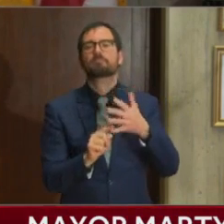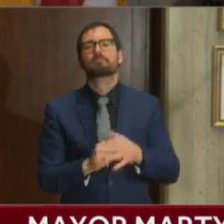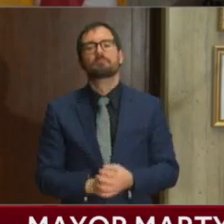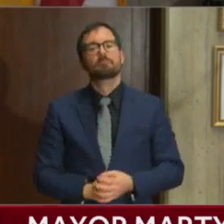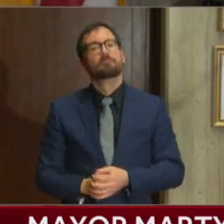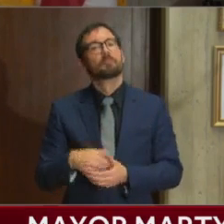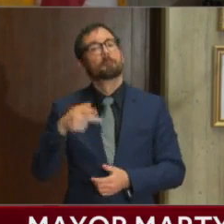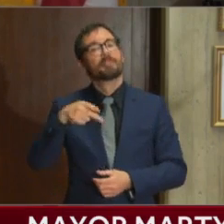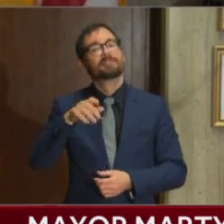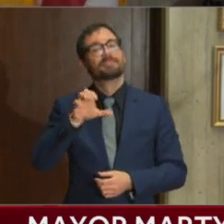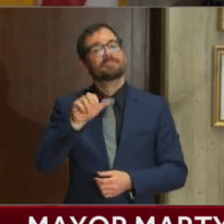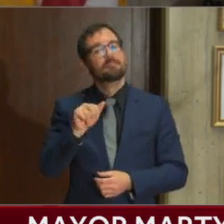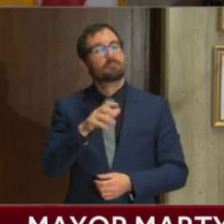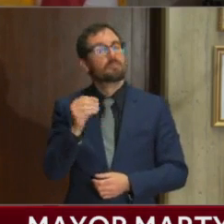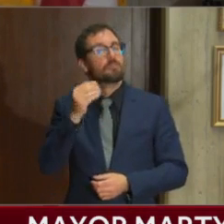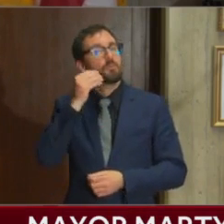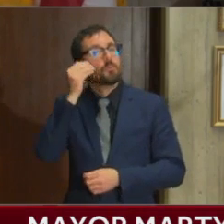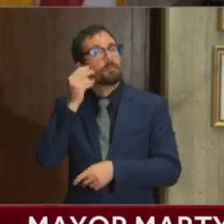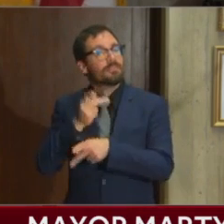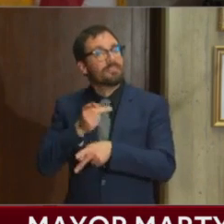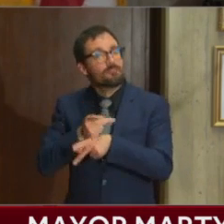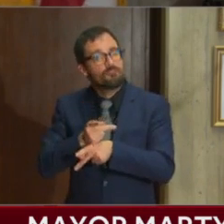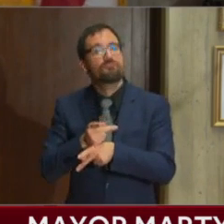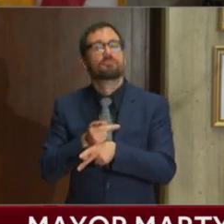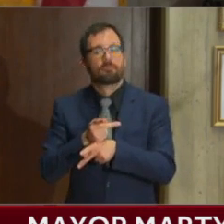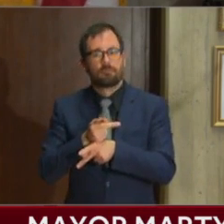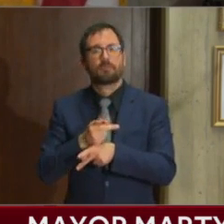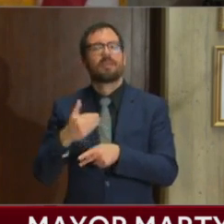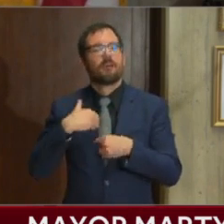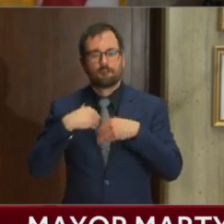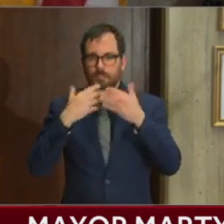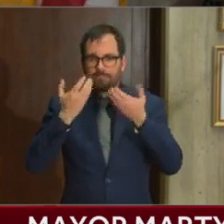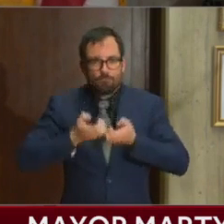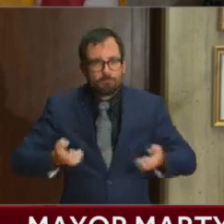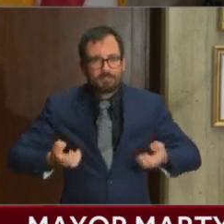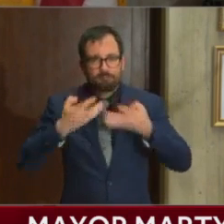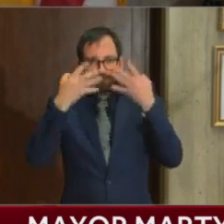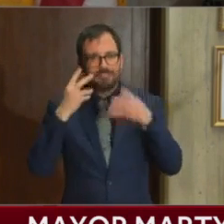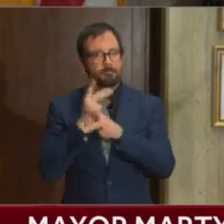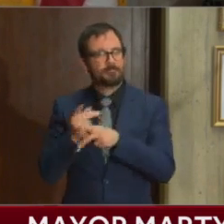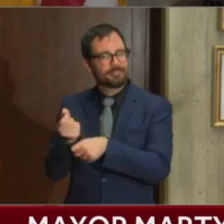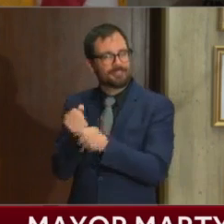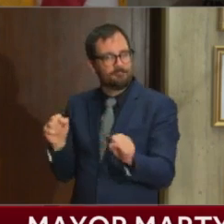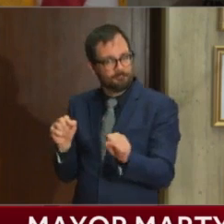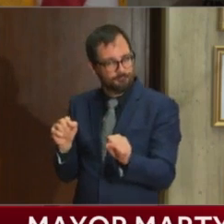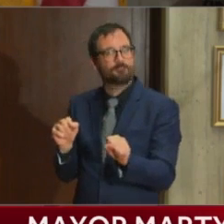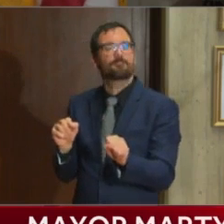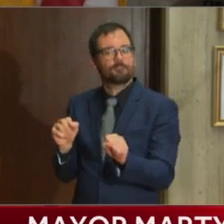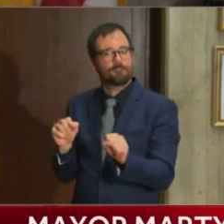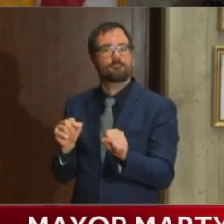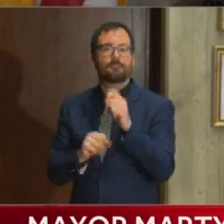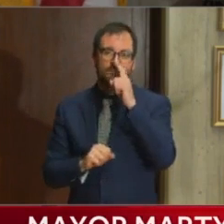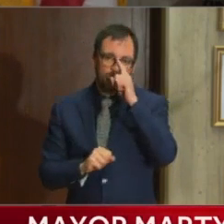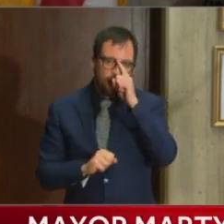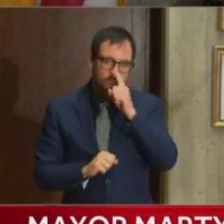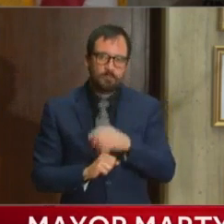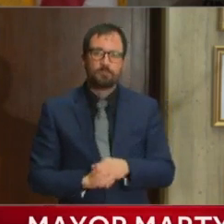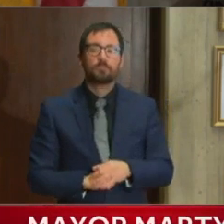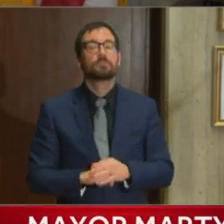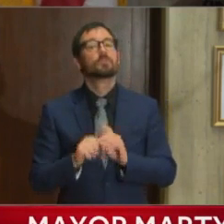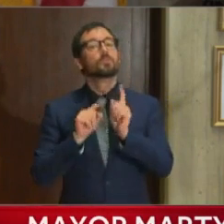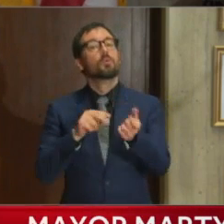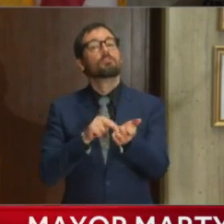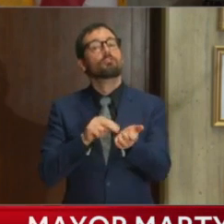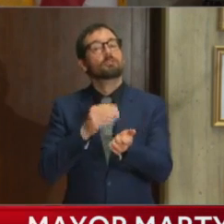and assisted living facilities are not allowing visitors. It's important that we adhere to that. And it's important that everyone who's interacting